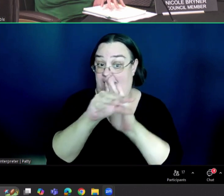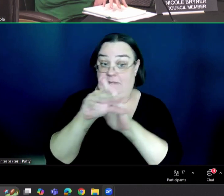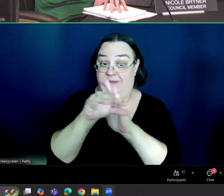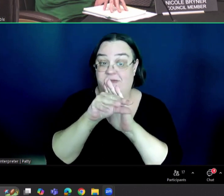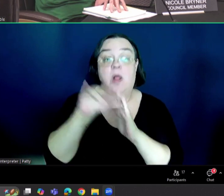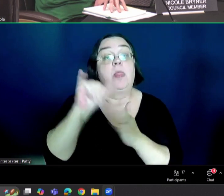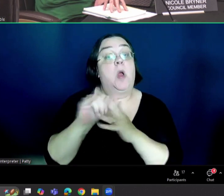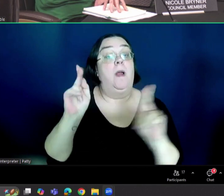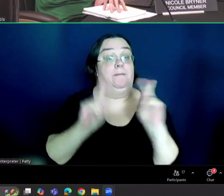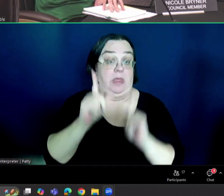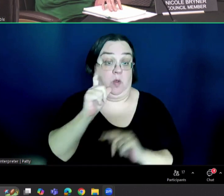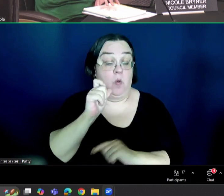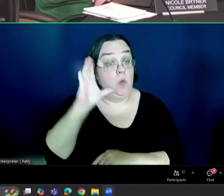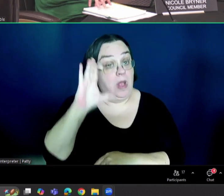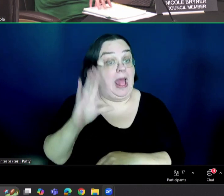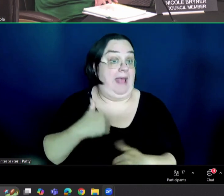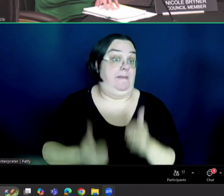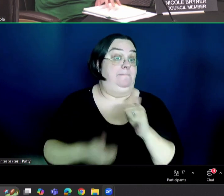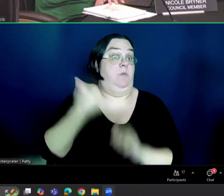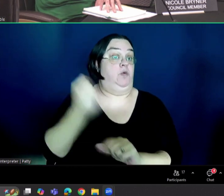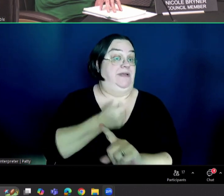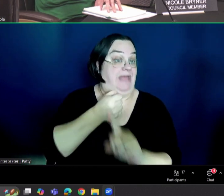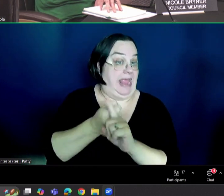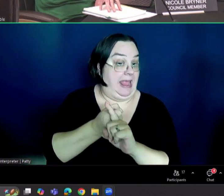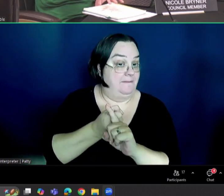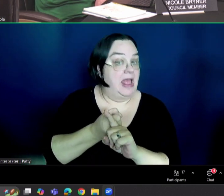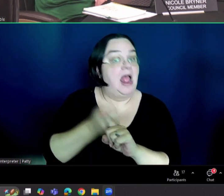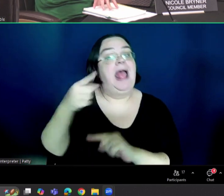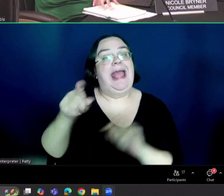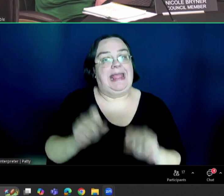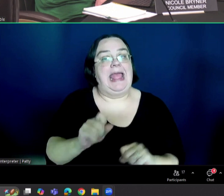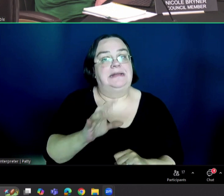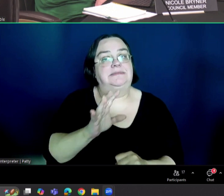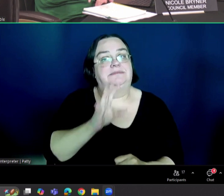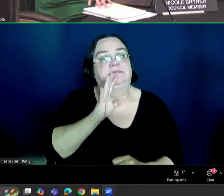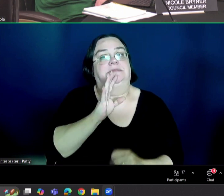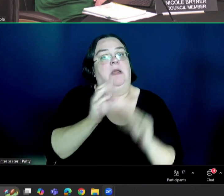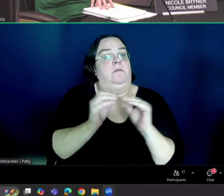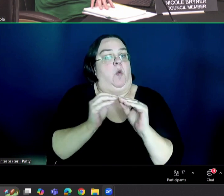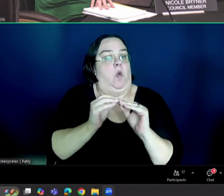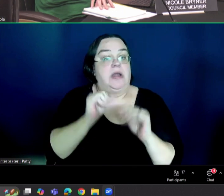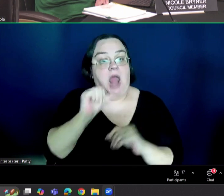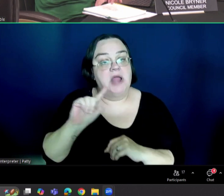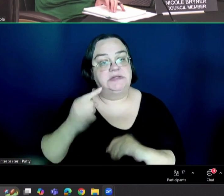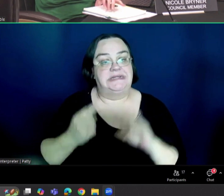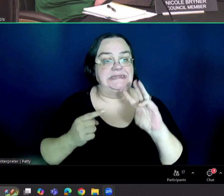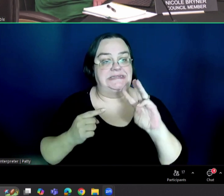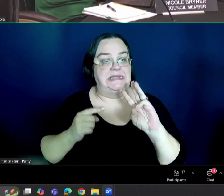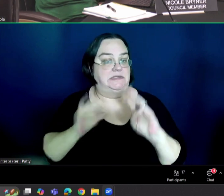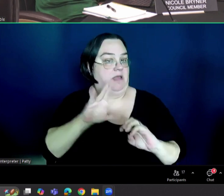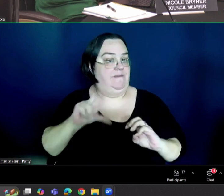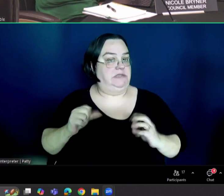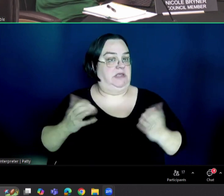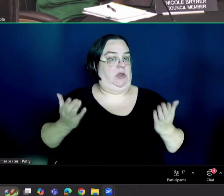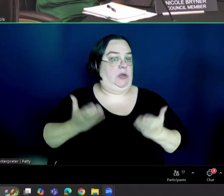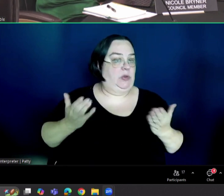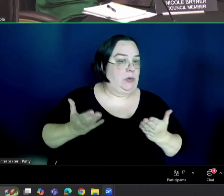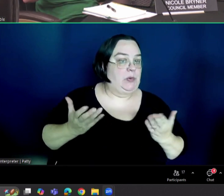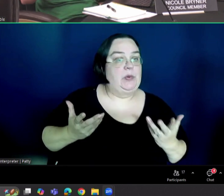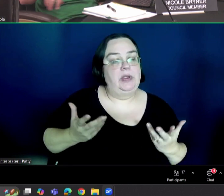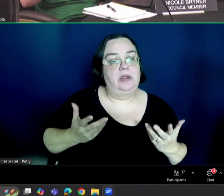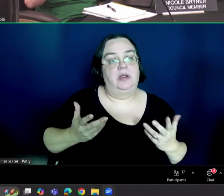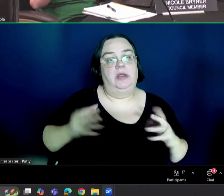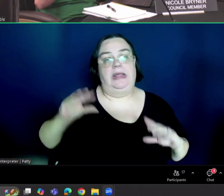most impacted, have a larger voice, and it's not just the 6 of us up here placing